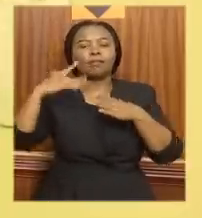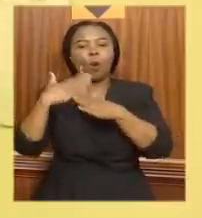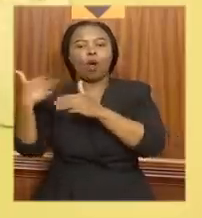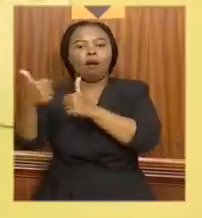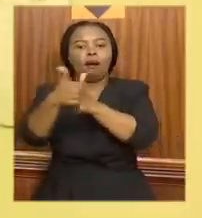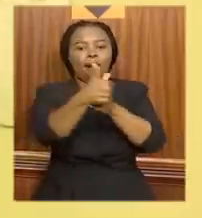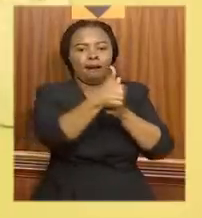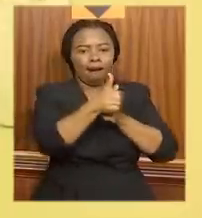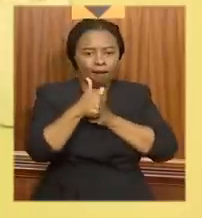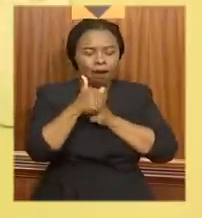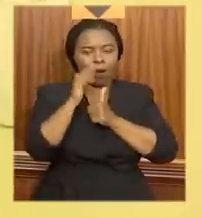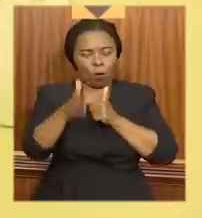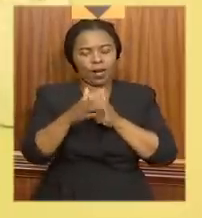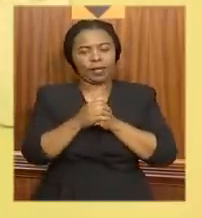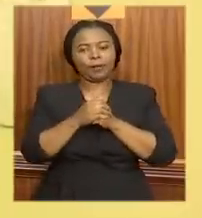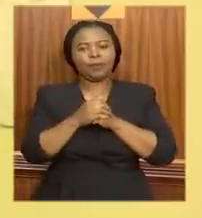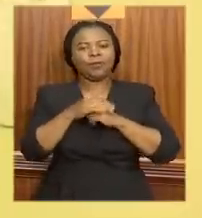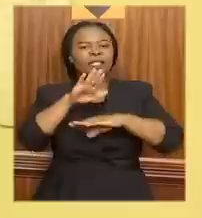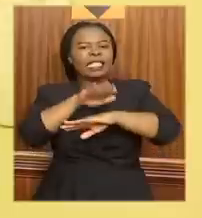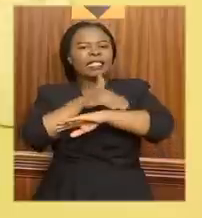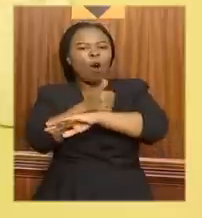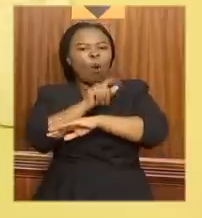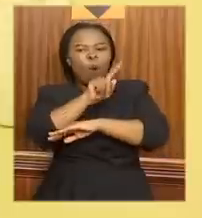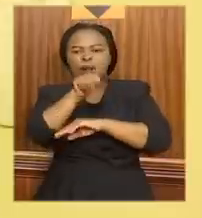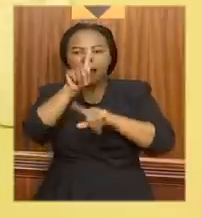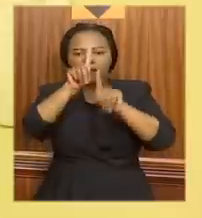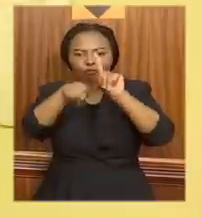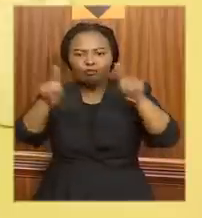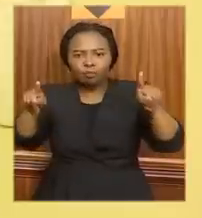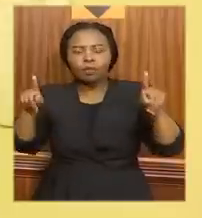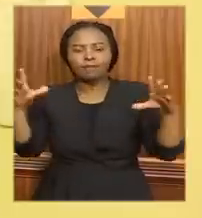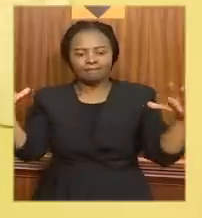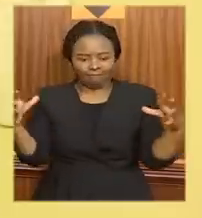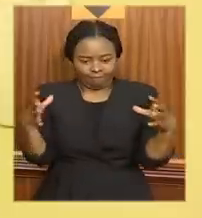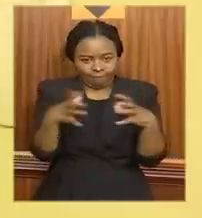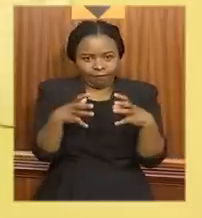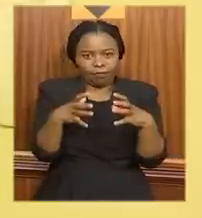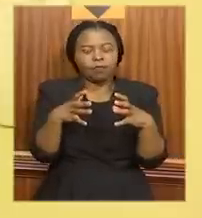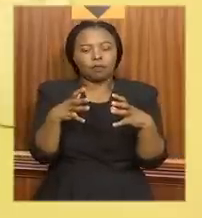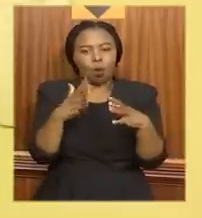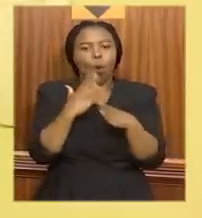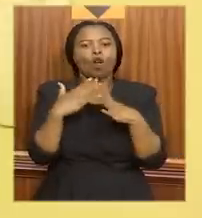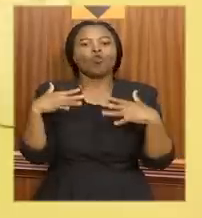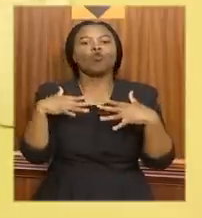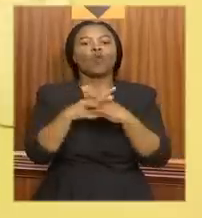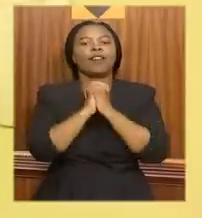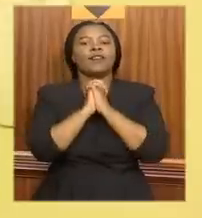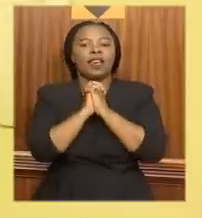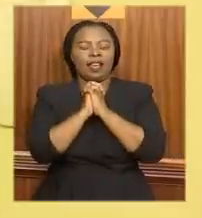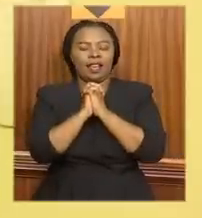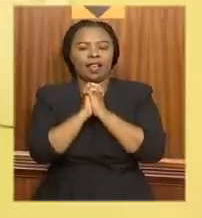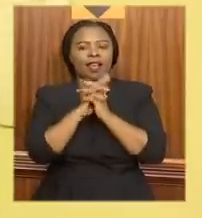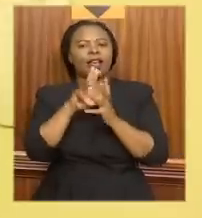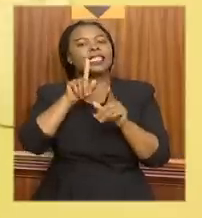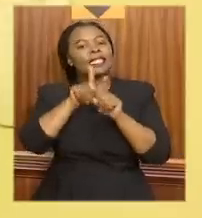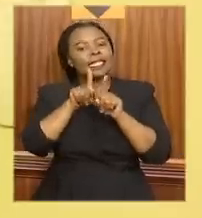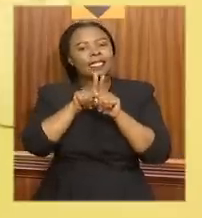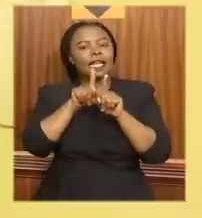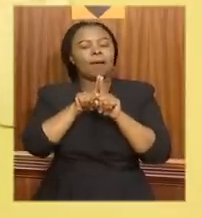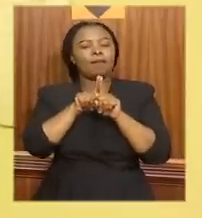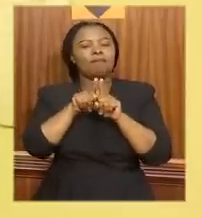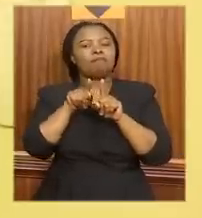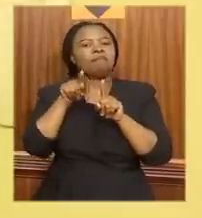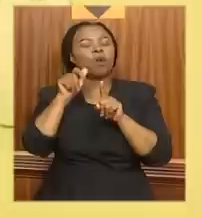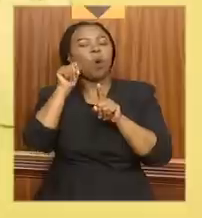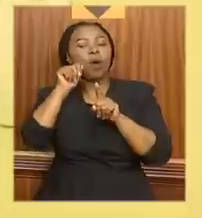these entities as we did when we confronted the issue of the